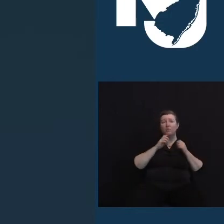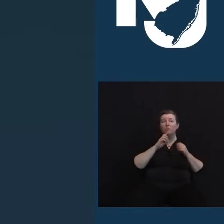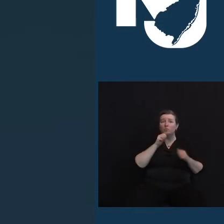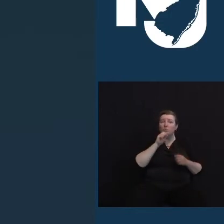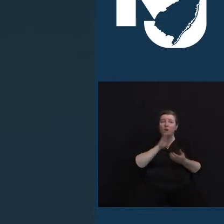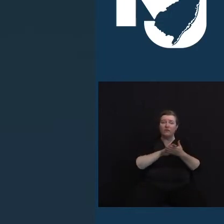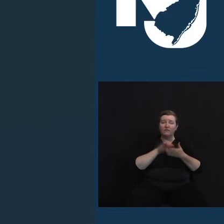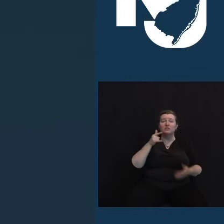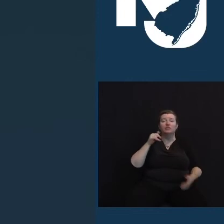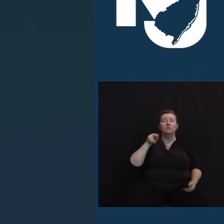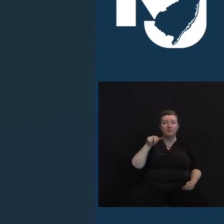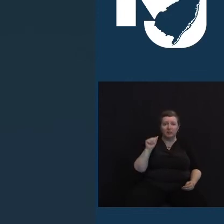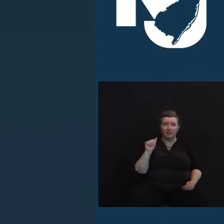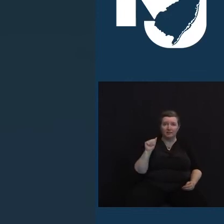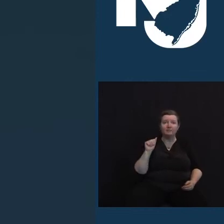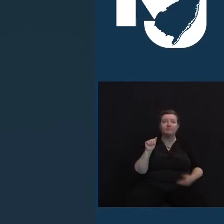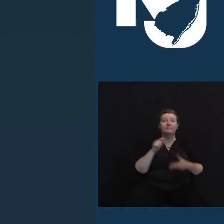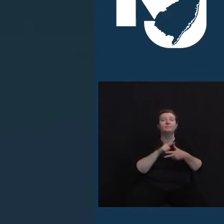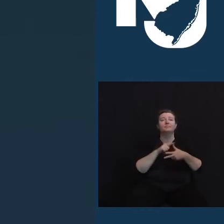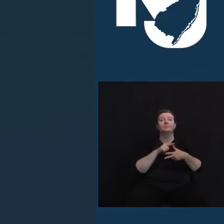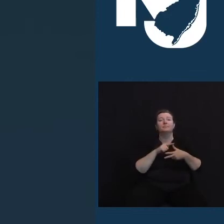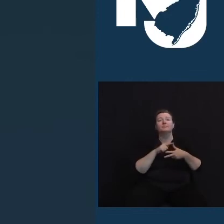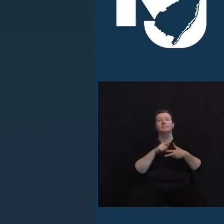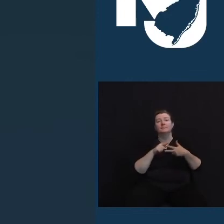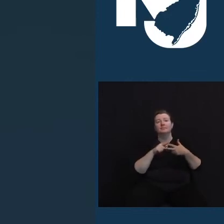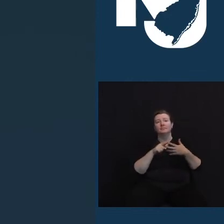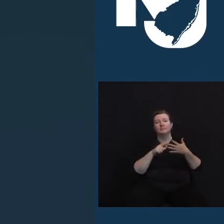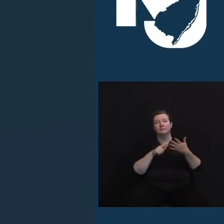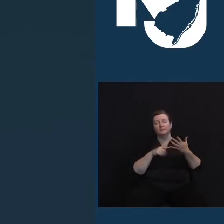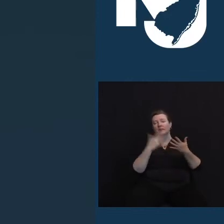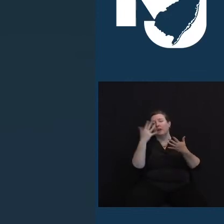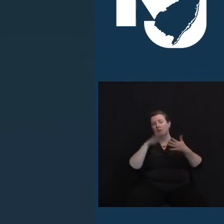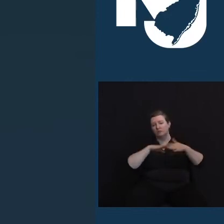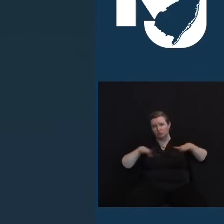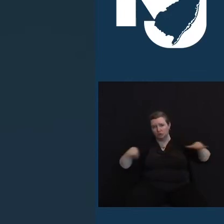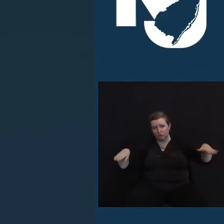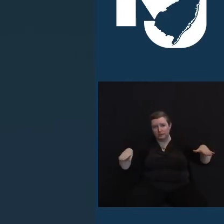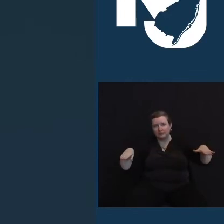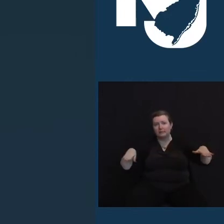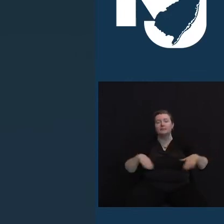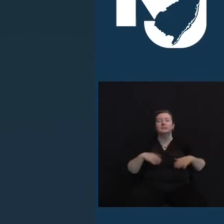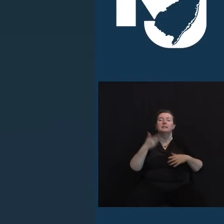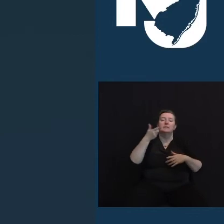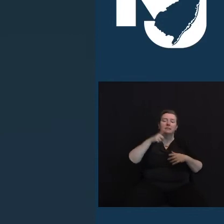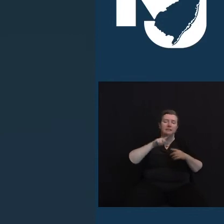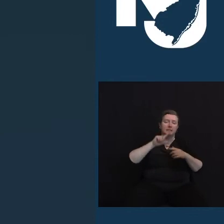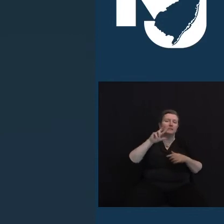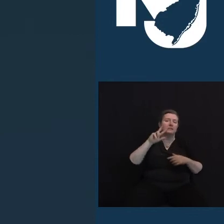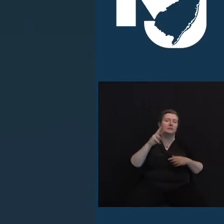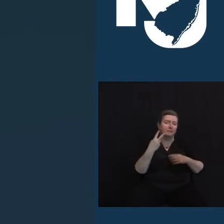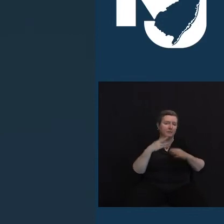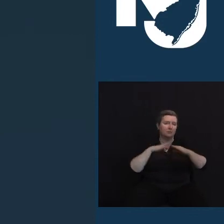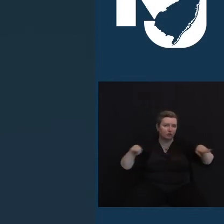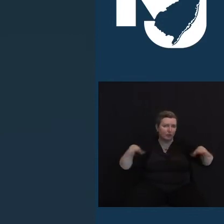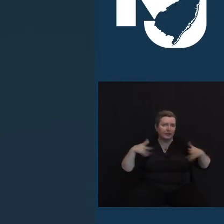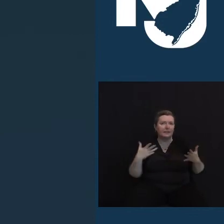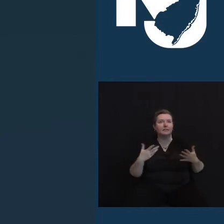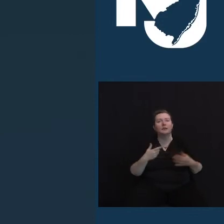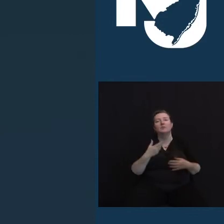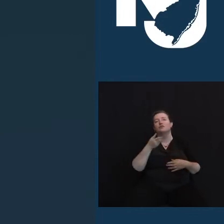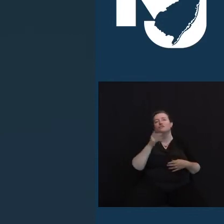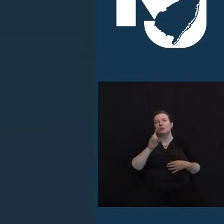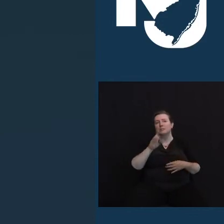Andrea, Anthony, Daniel, Michael, and Matthew, and his stepchildren, Melissa and Austin, and his cherished granddaughter,